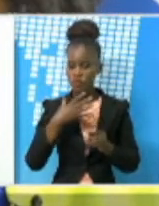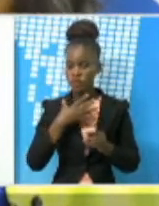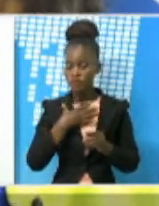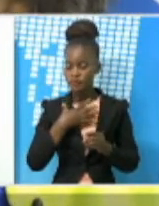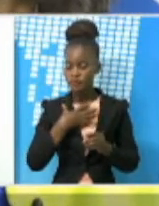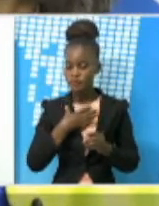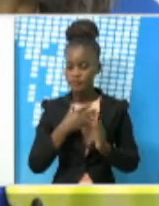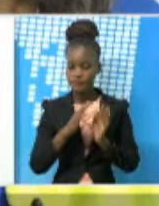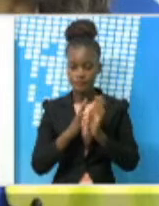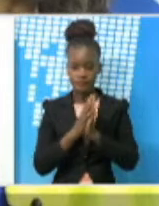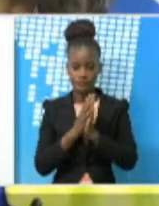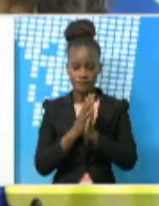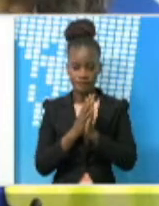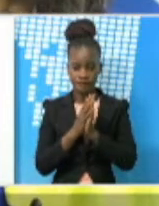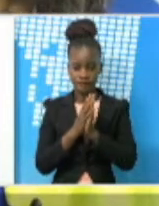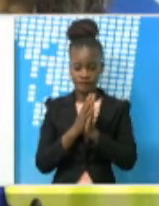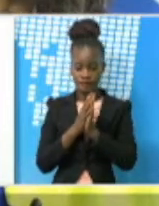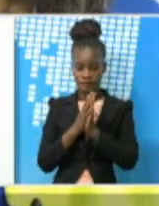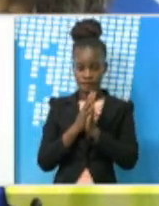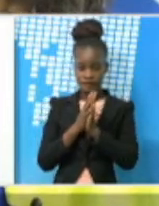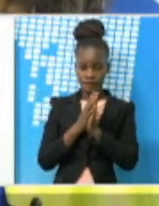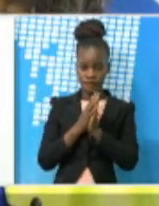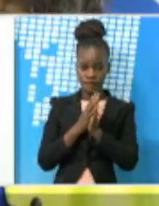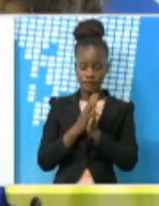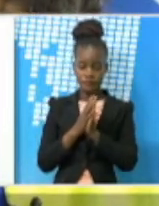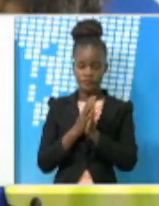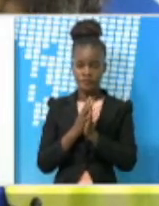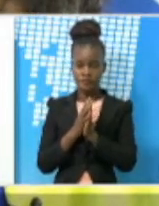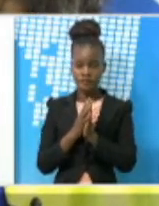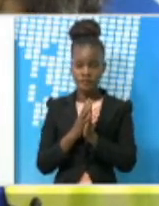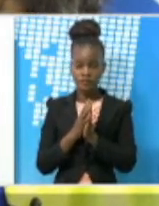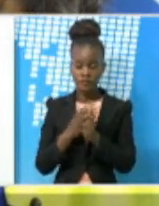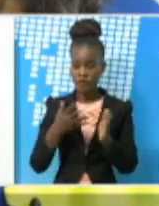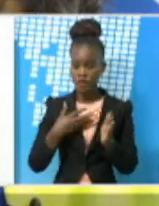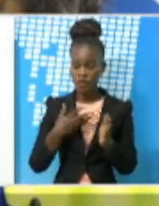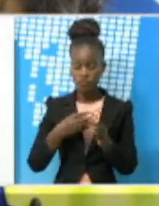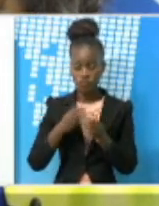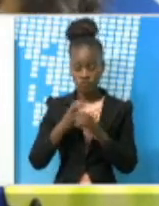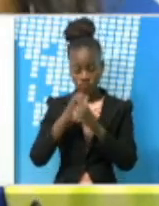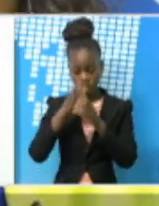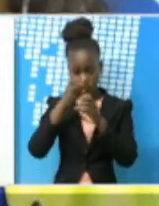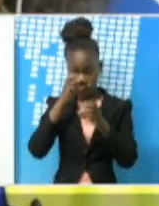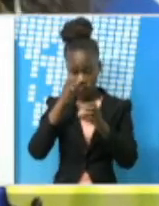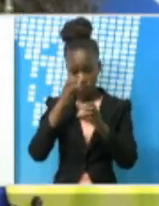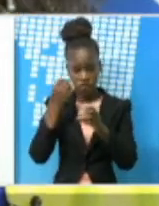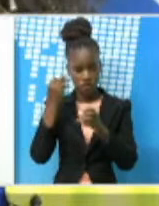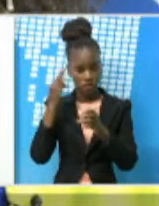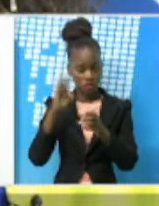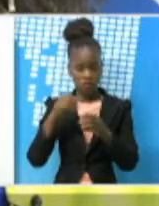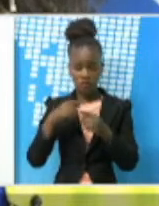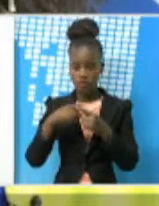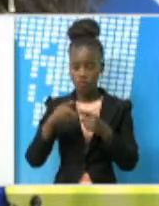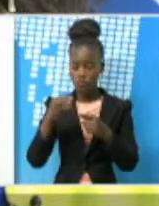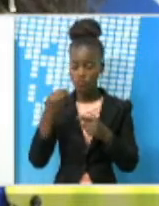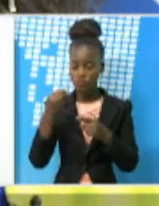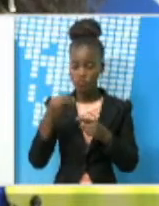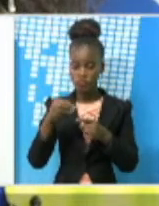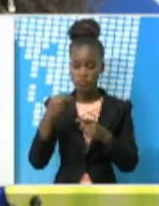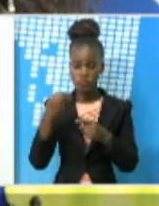And we have a pipeline of very rich